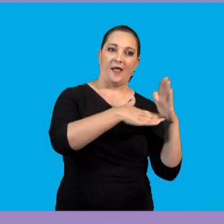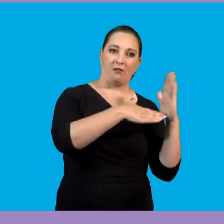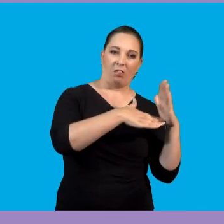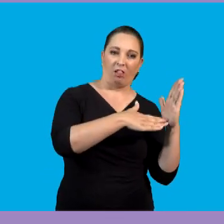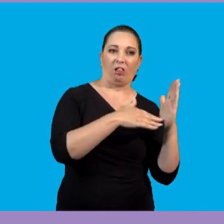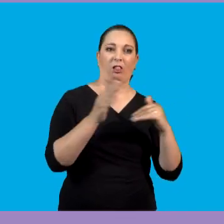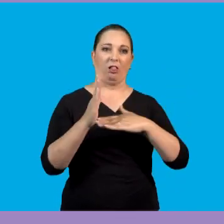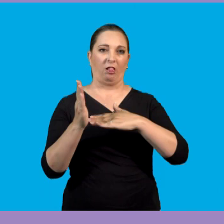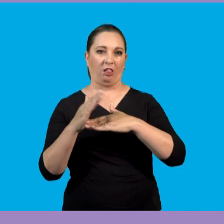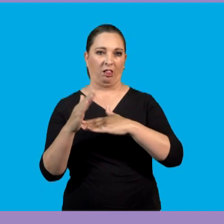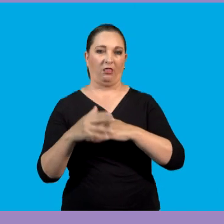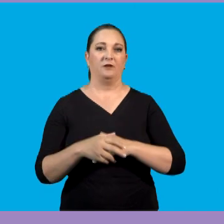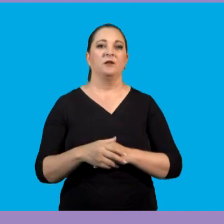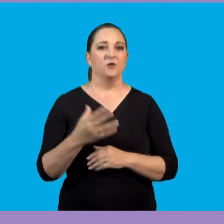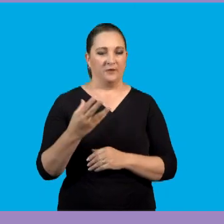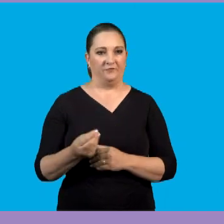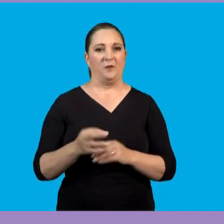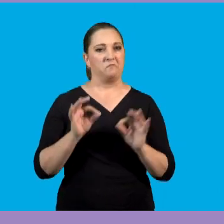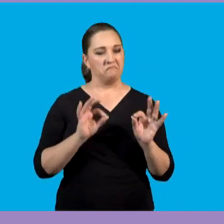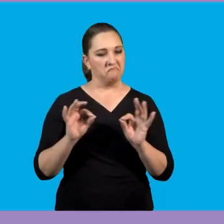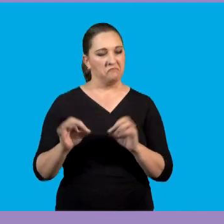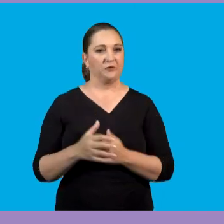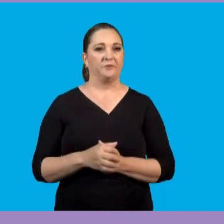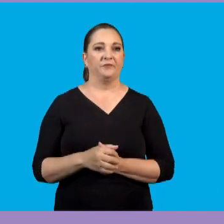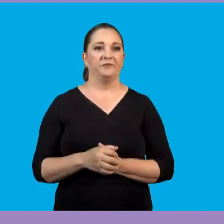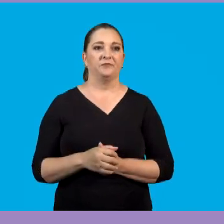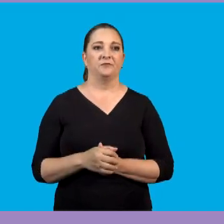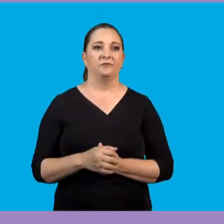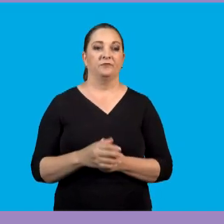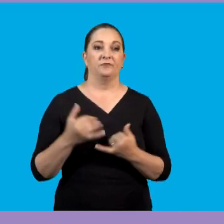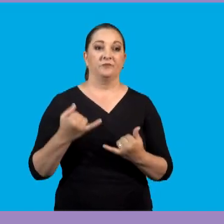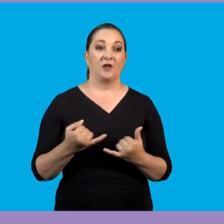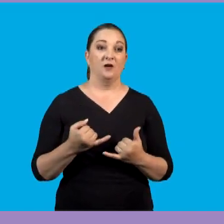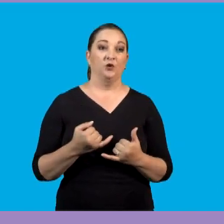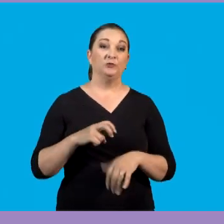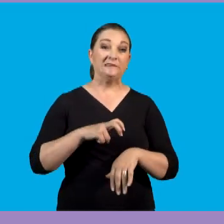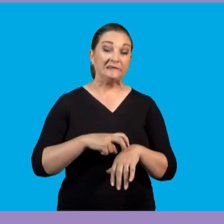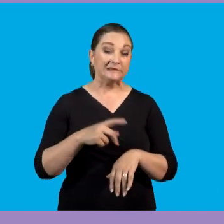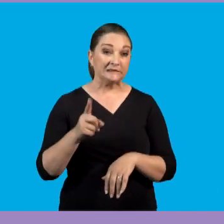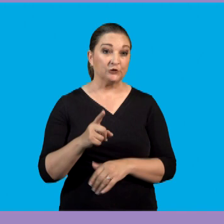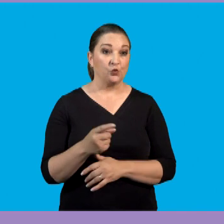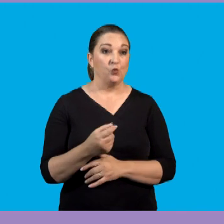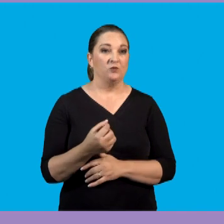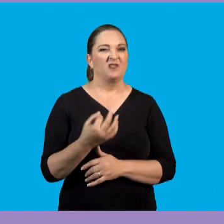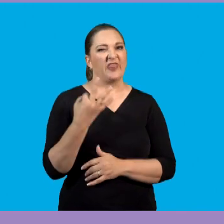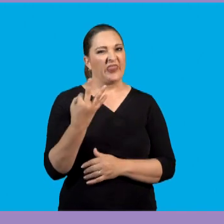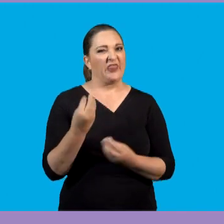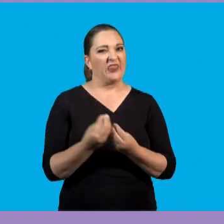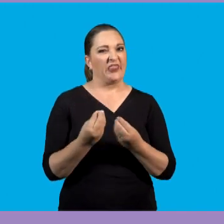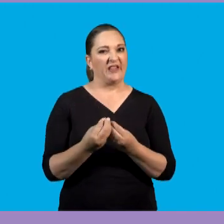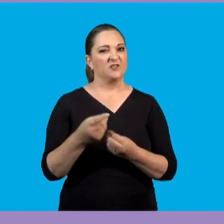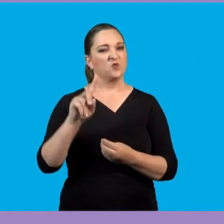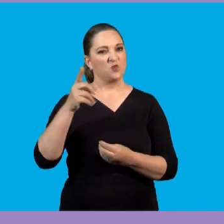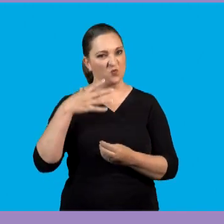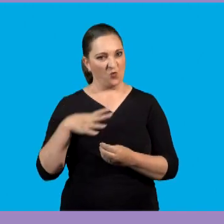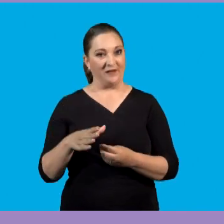equal, we have a corresponding side that is equal. And congruency, remember, needs three things. So we have a side and we have an